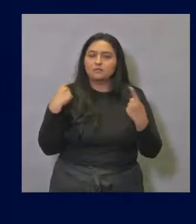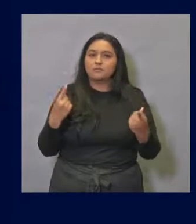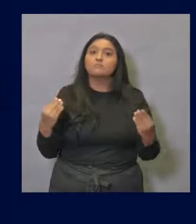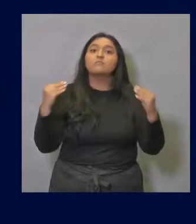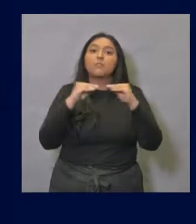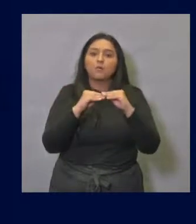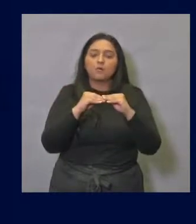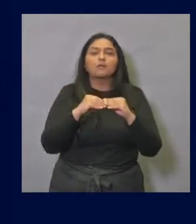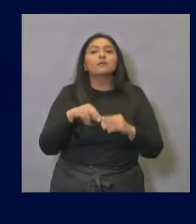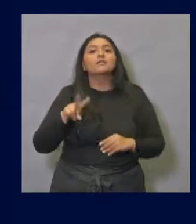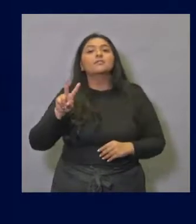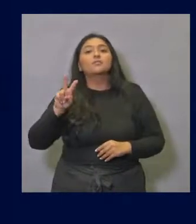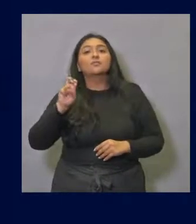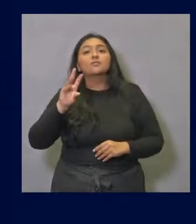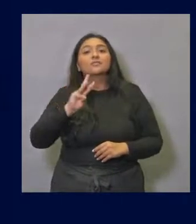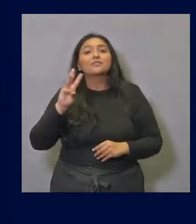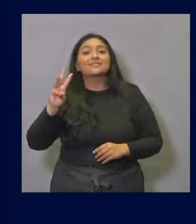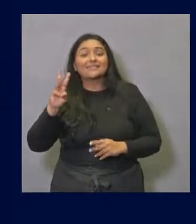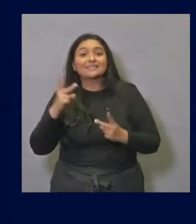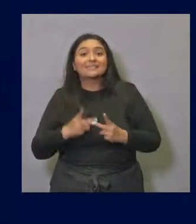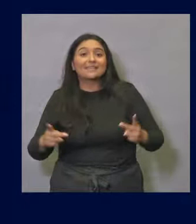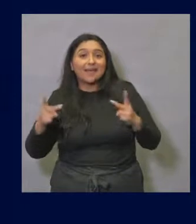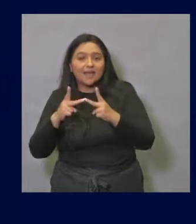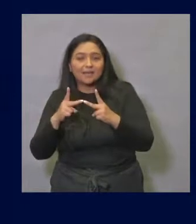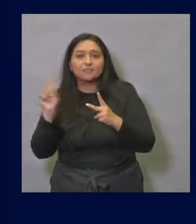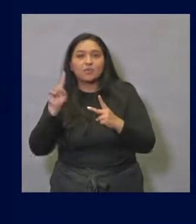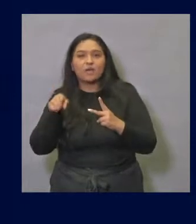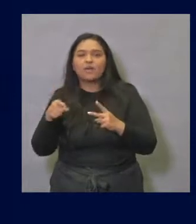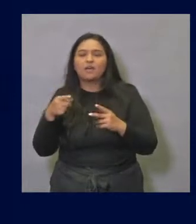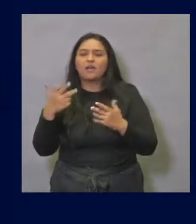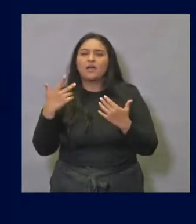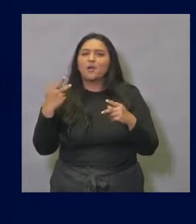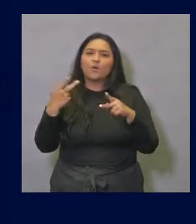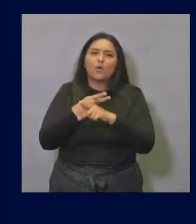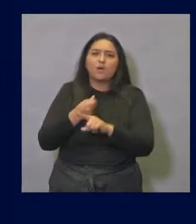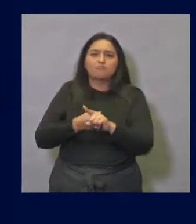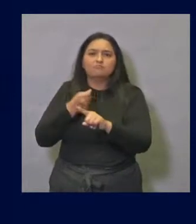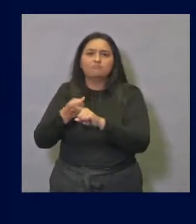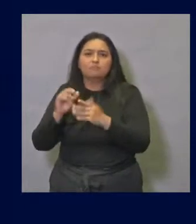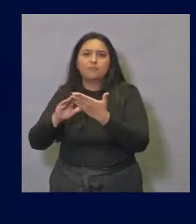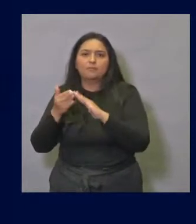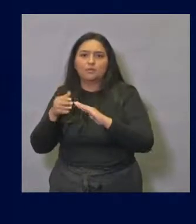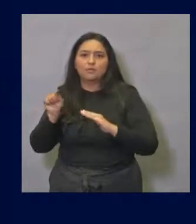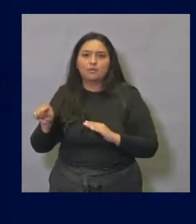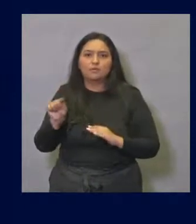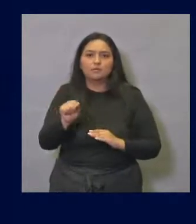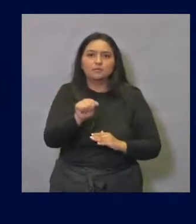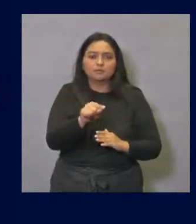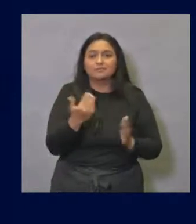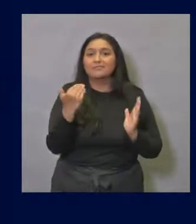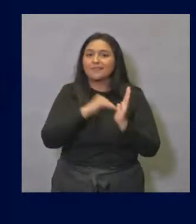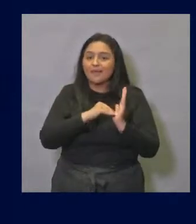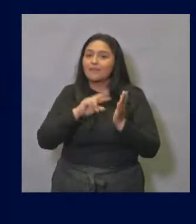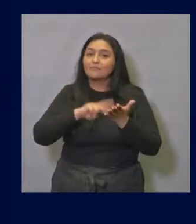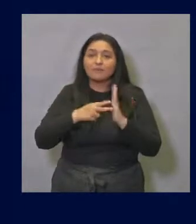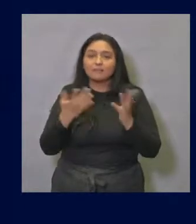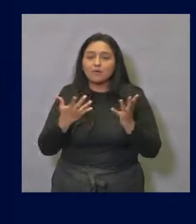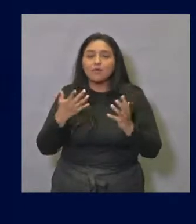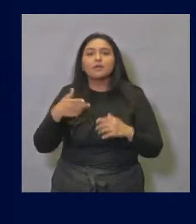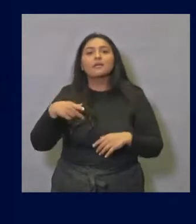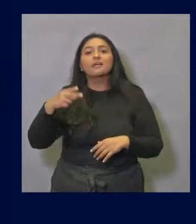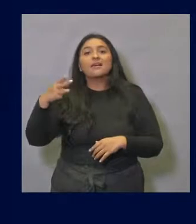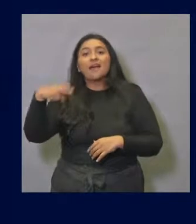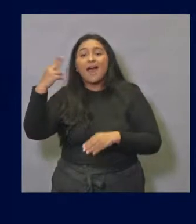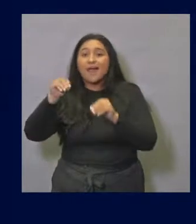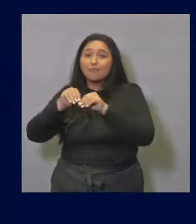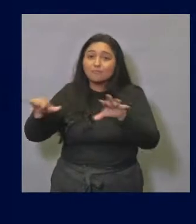are 266 sites in the hard-hit communities. These are, as we noted, communities with high case rates and low